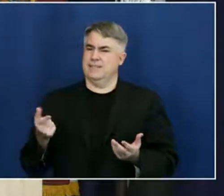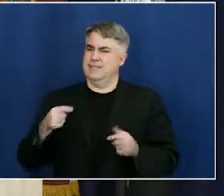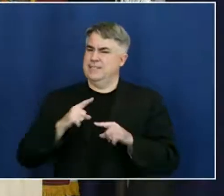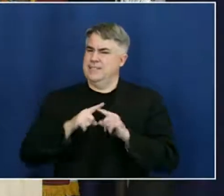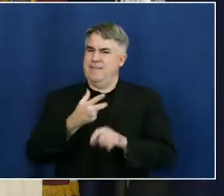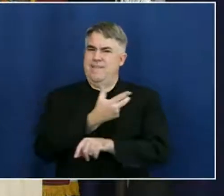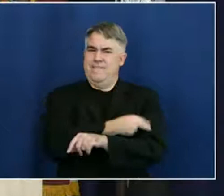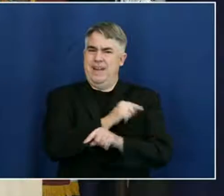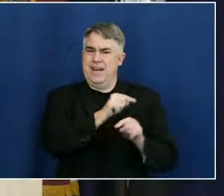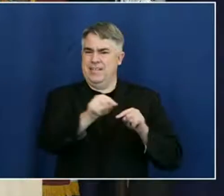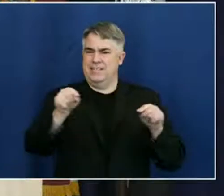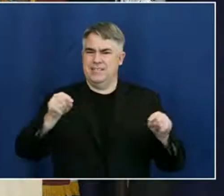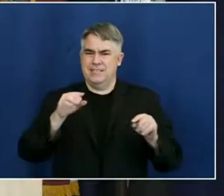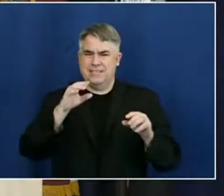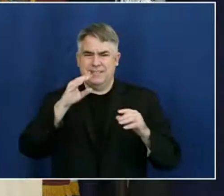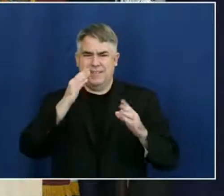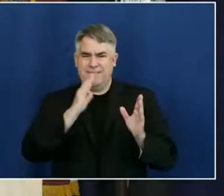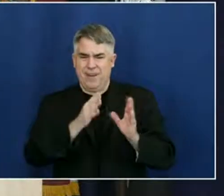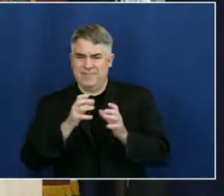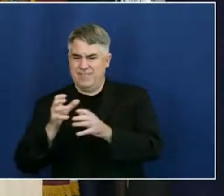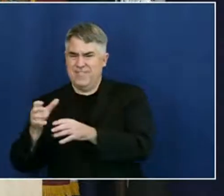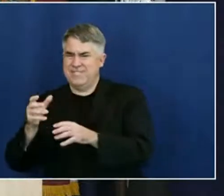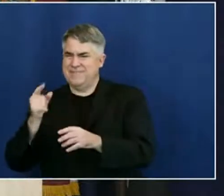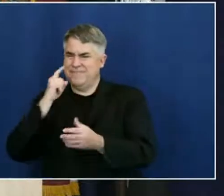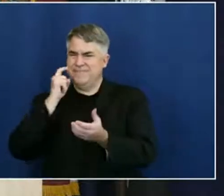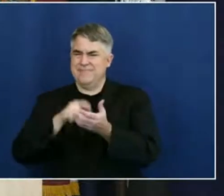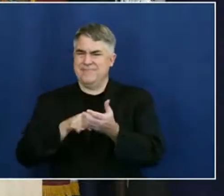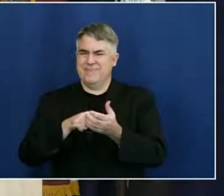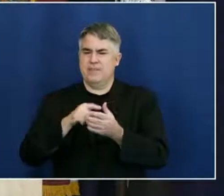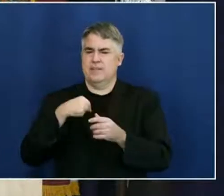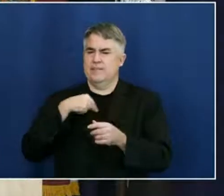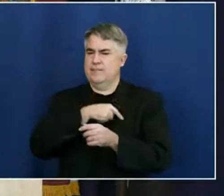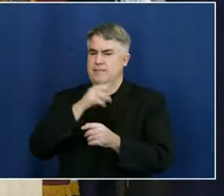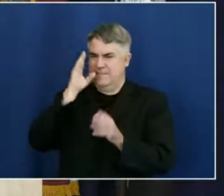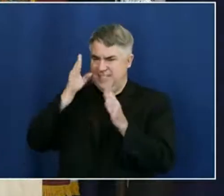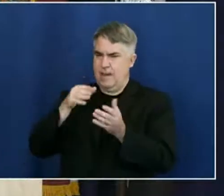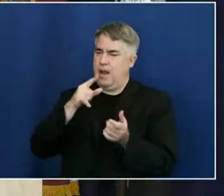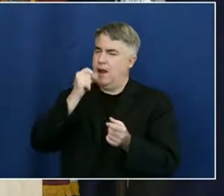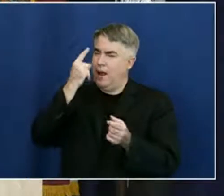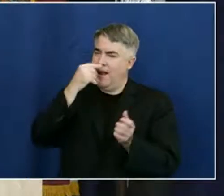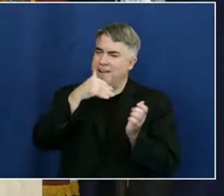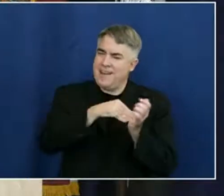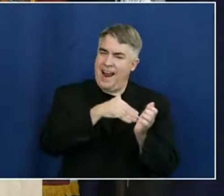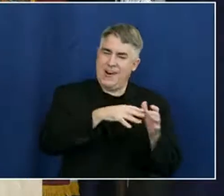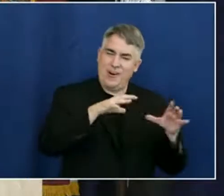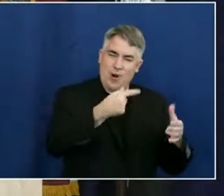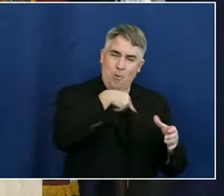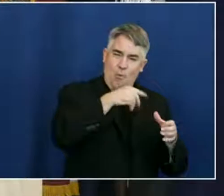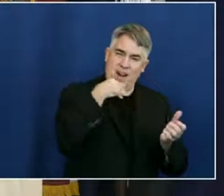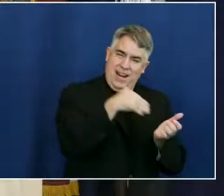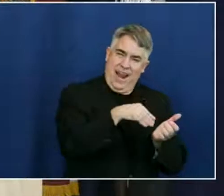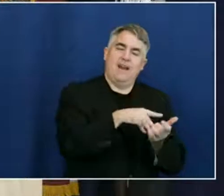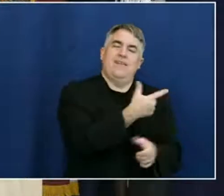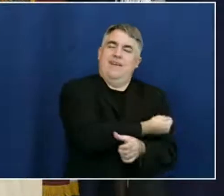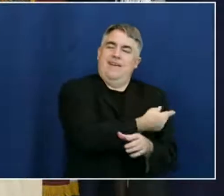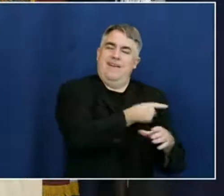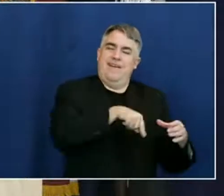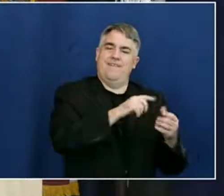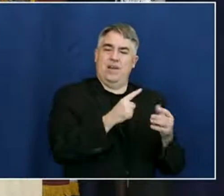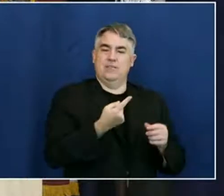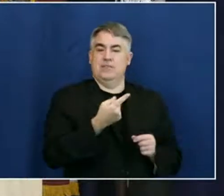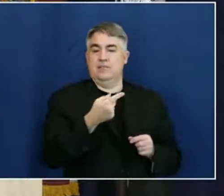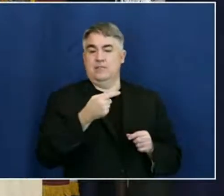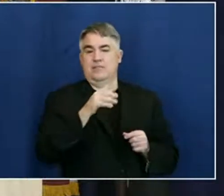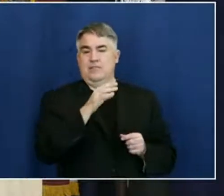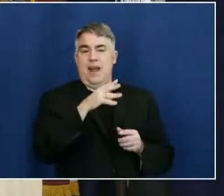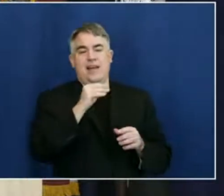at this time only include healthcare workers and seniors 65 and older. What the county is doing is strengthening our infrastructure to ensure